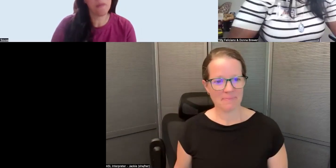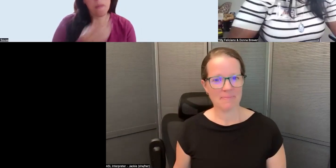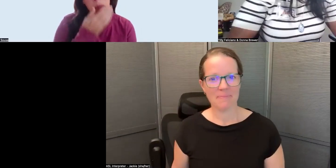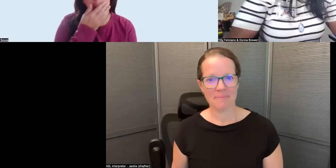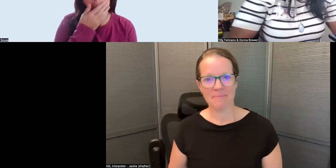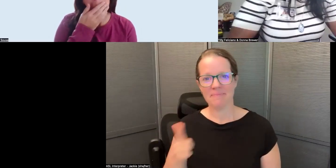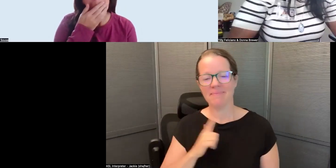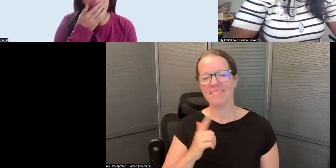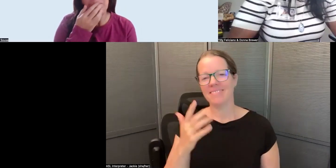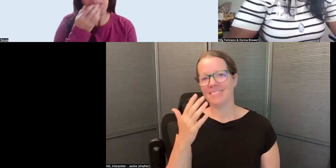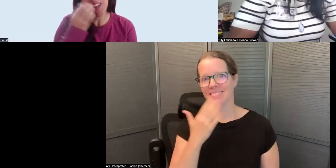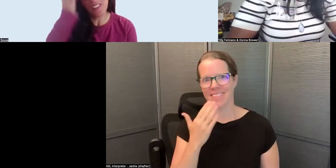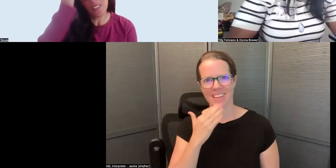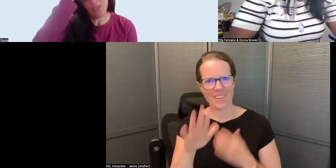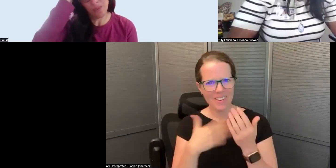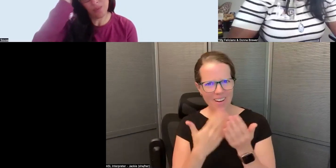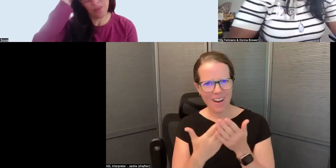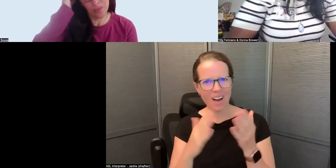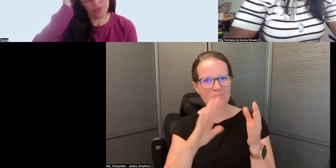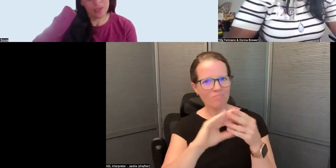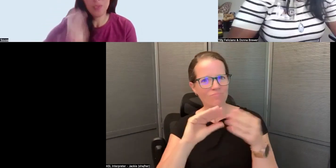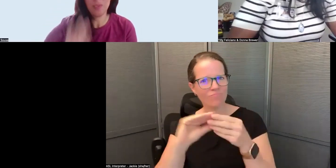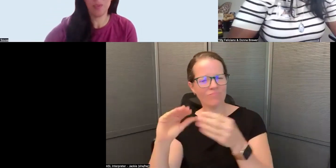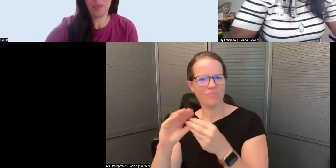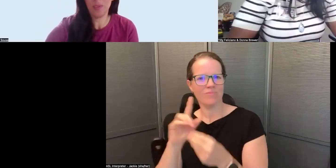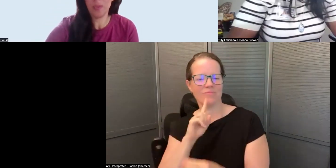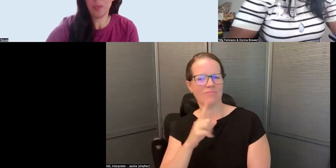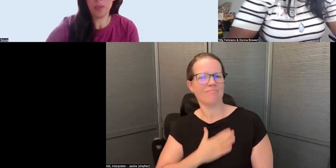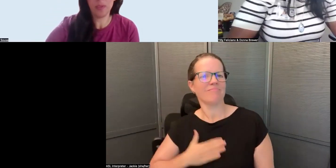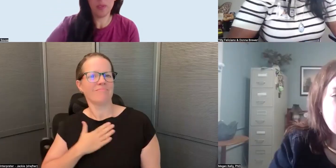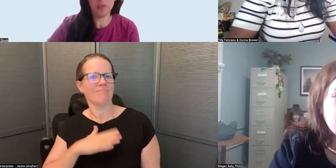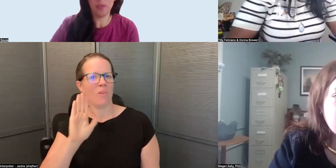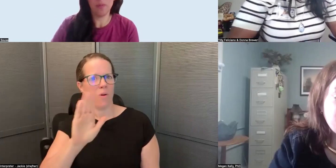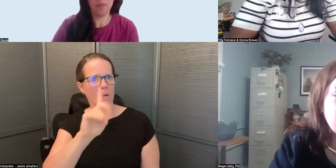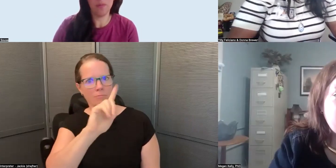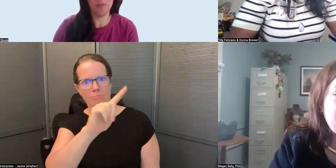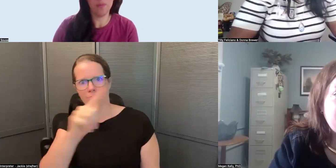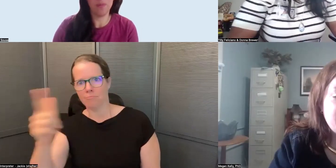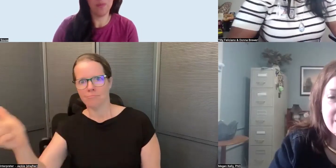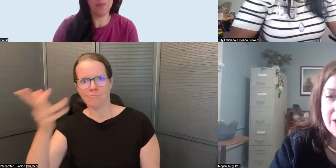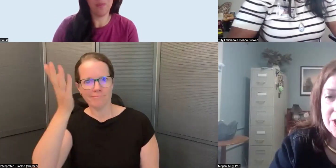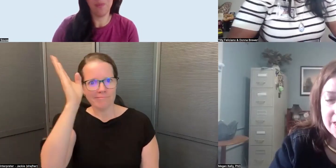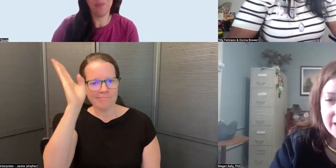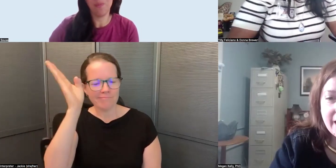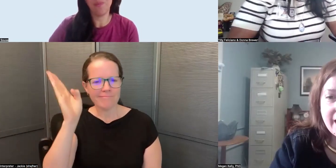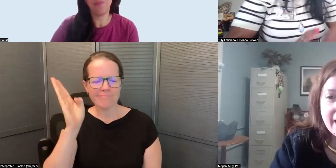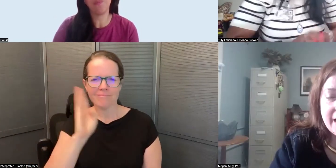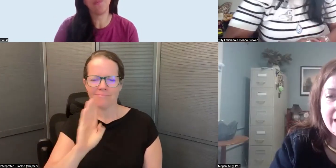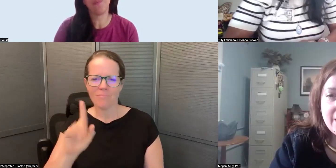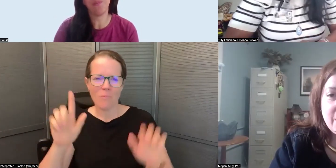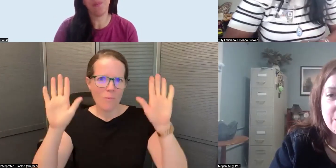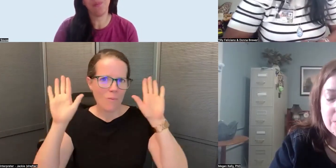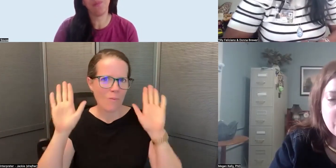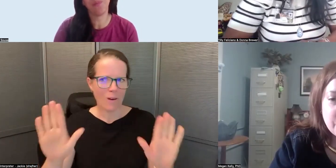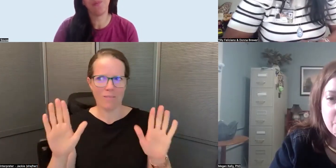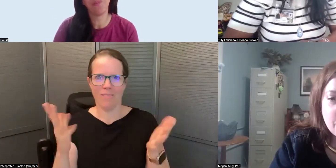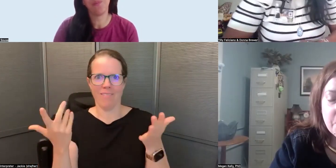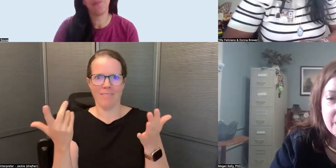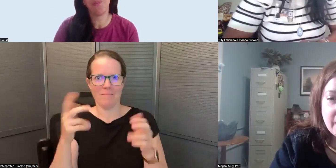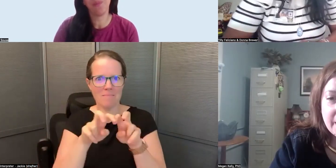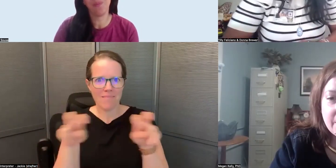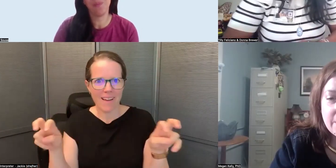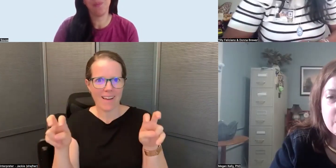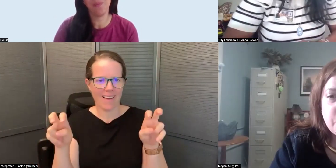Thanks, everyone. I really appreciate the presentation and the incredible panel discussion today. Thank you so much